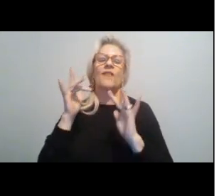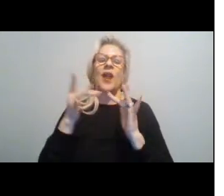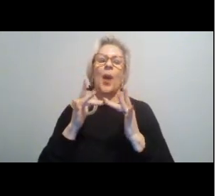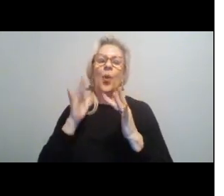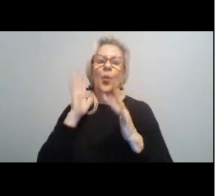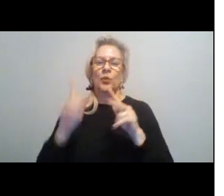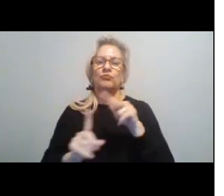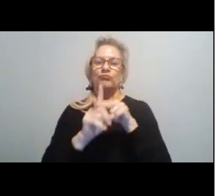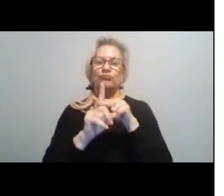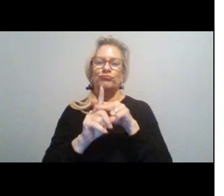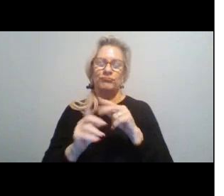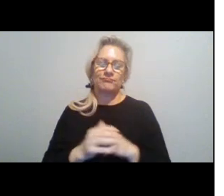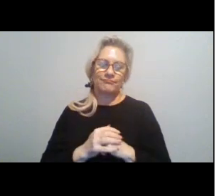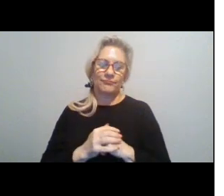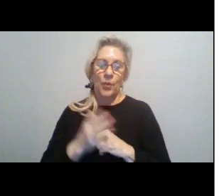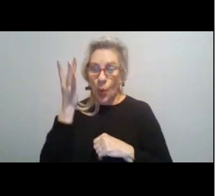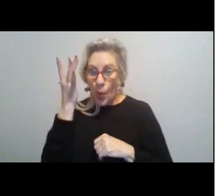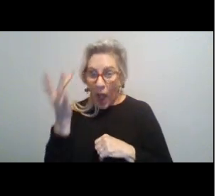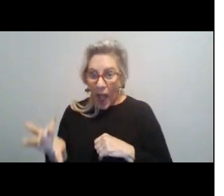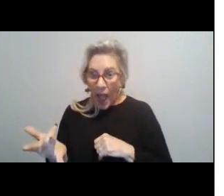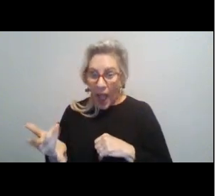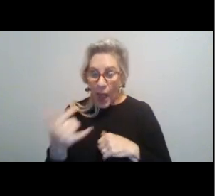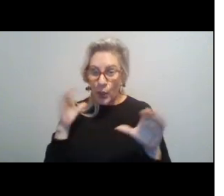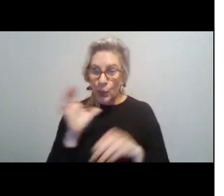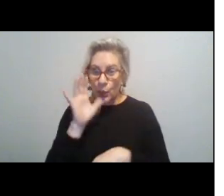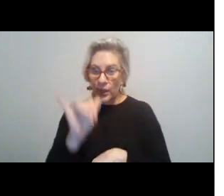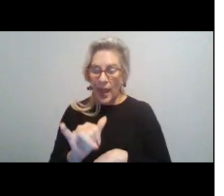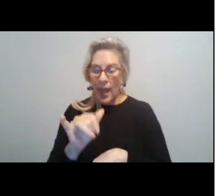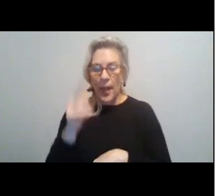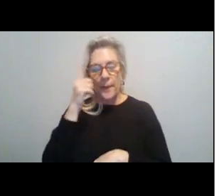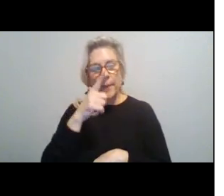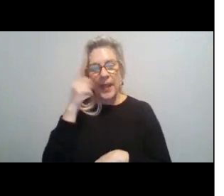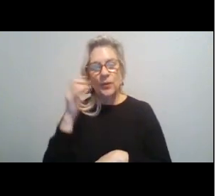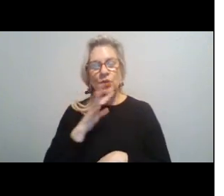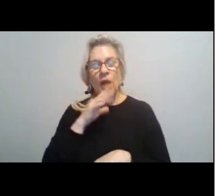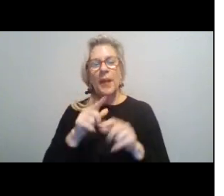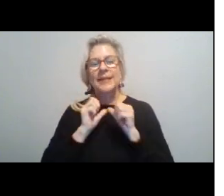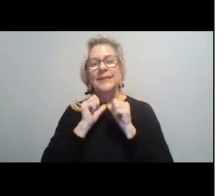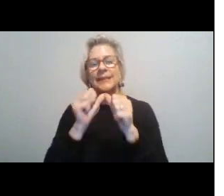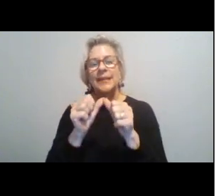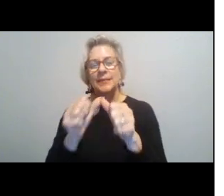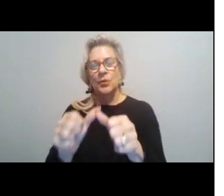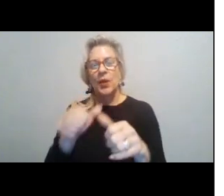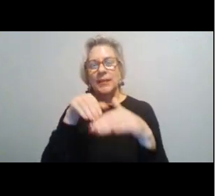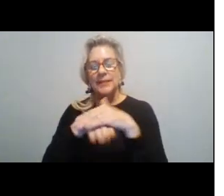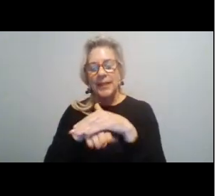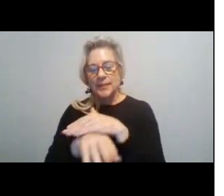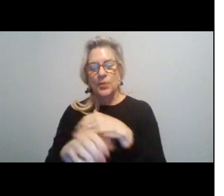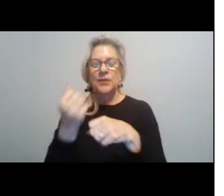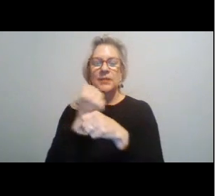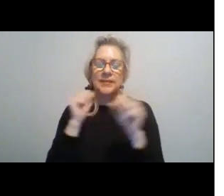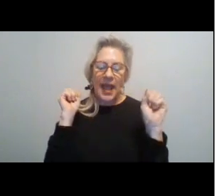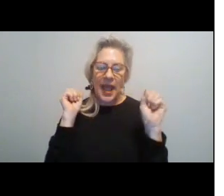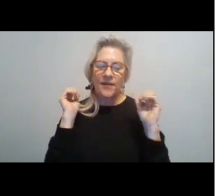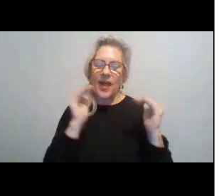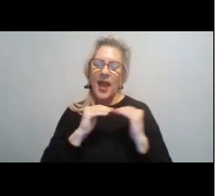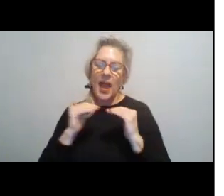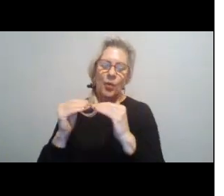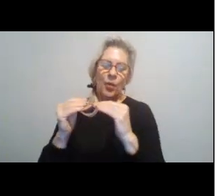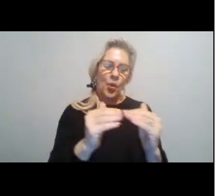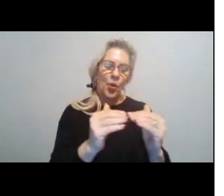implemented. Why did we do this? Because what we're talking about is sustainable, accessible, safe, it's equitable,